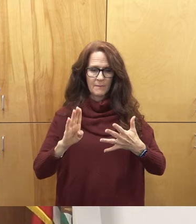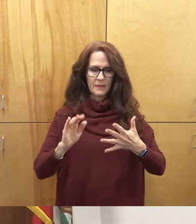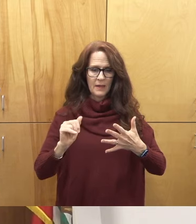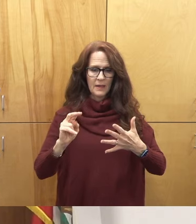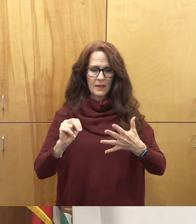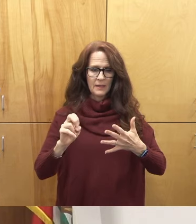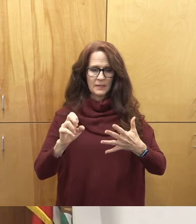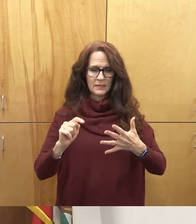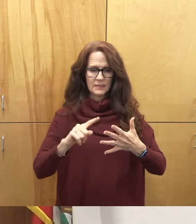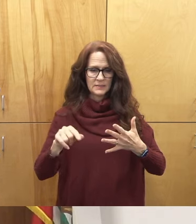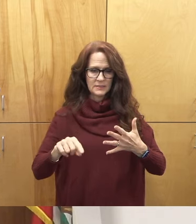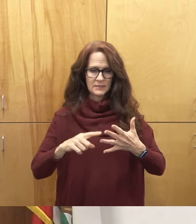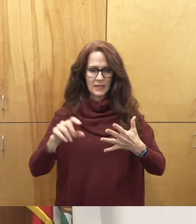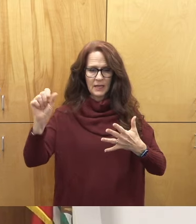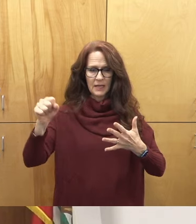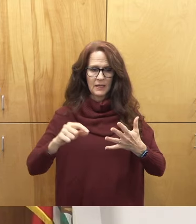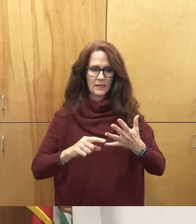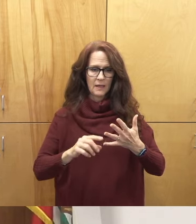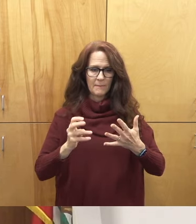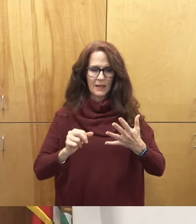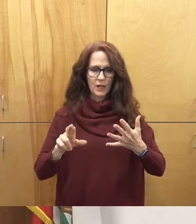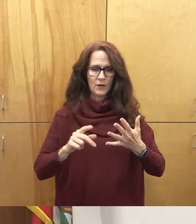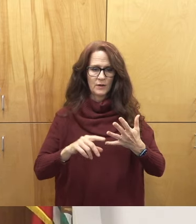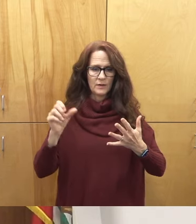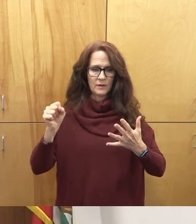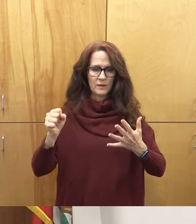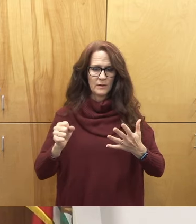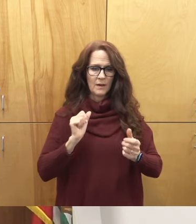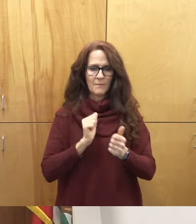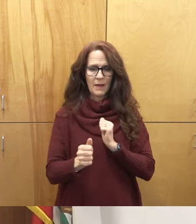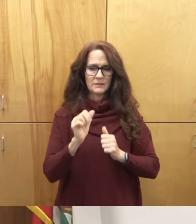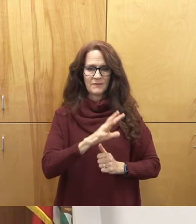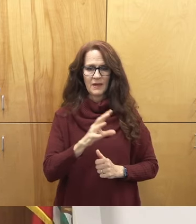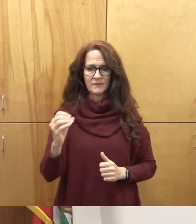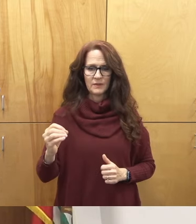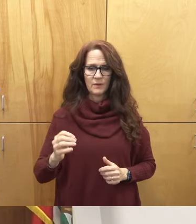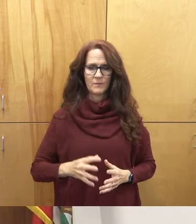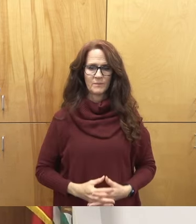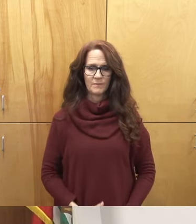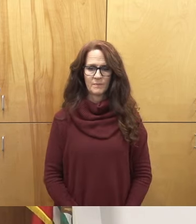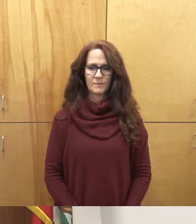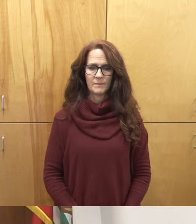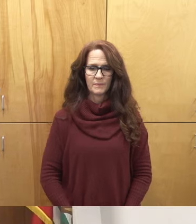Aye. Member Miller? Aye. Thank you. That passes 5-0.